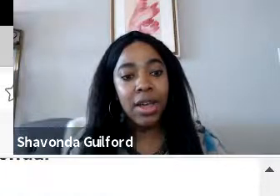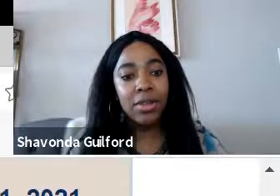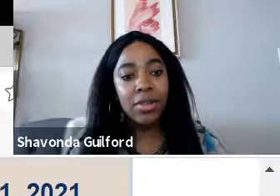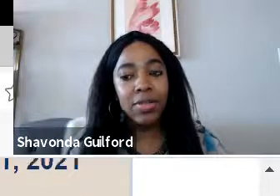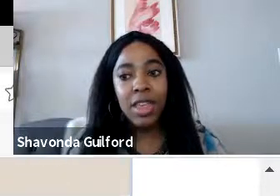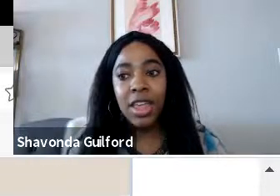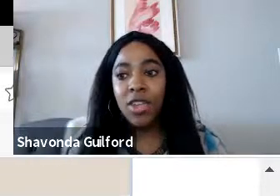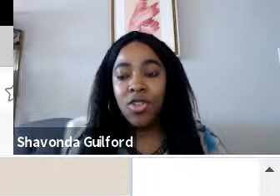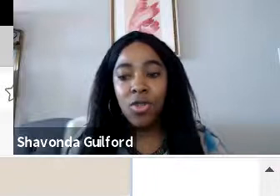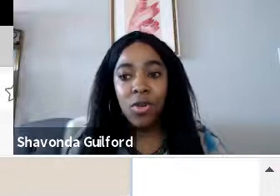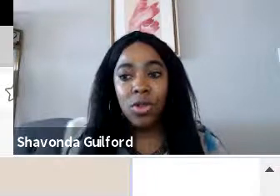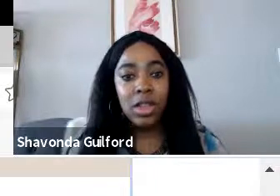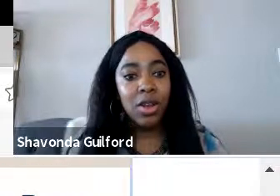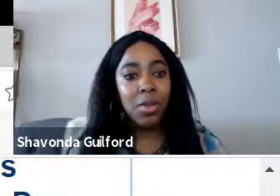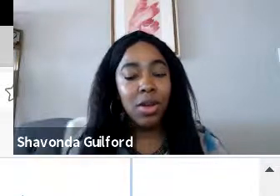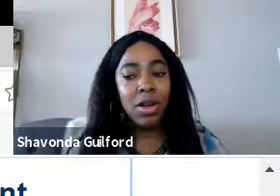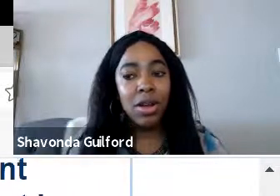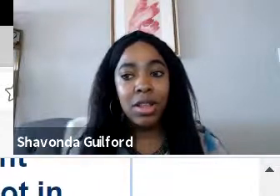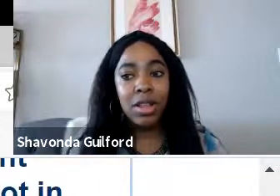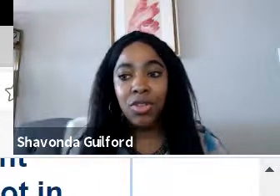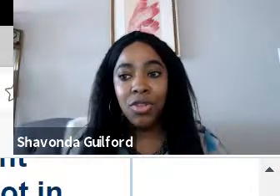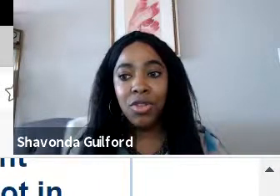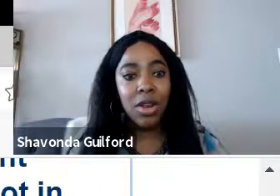scroll a little